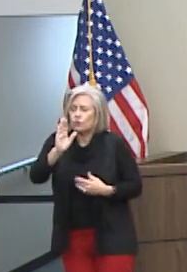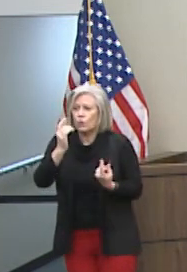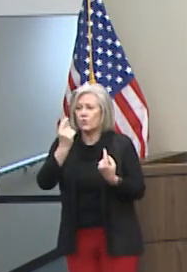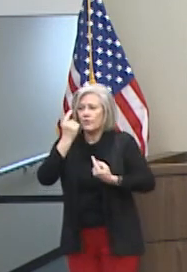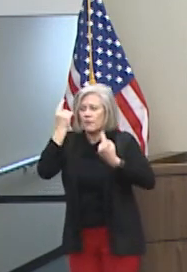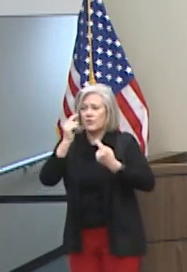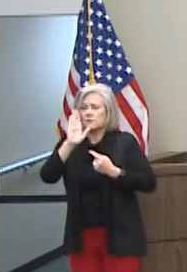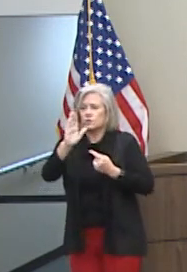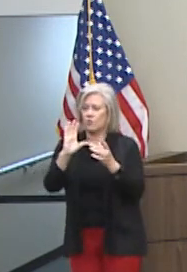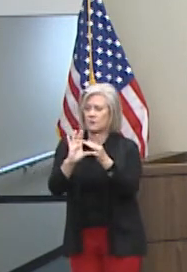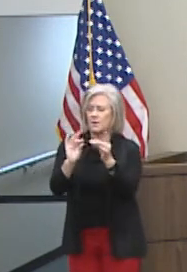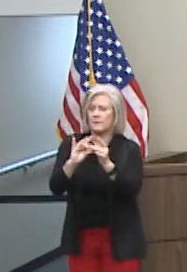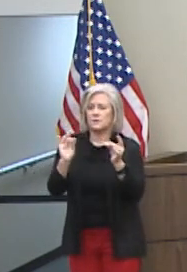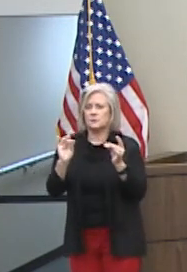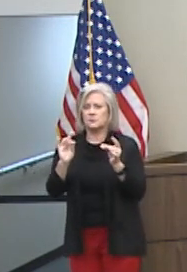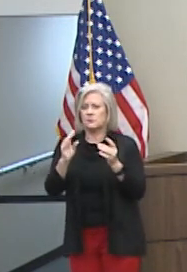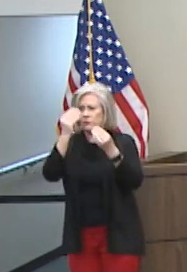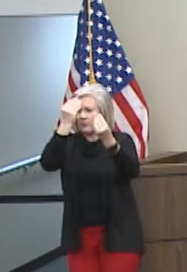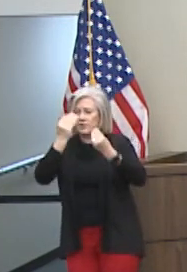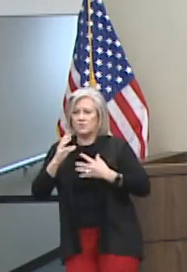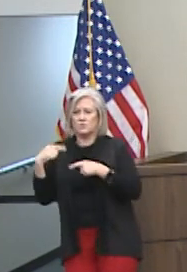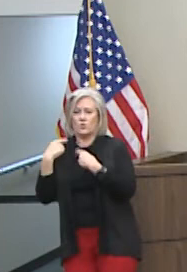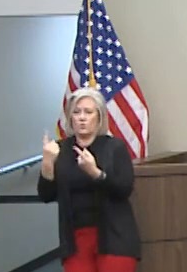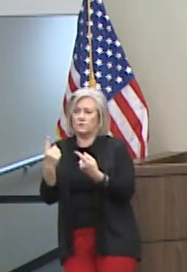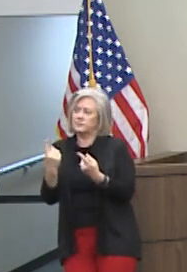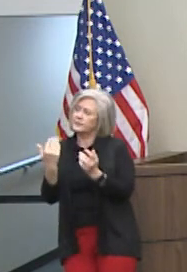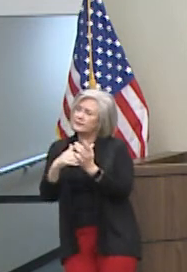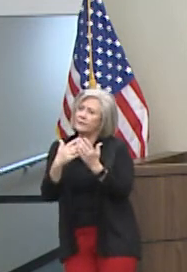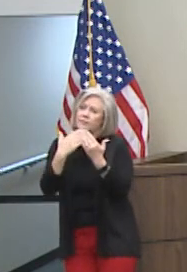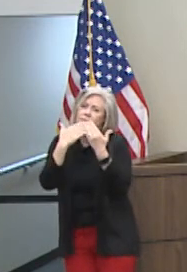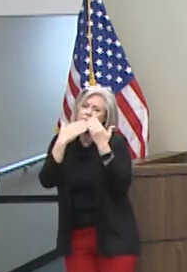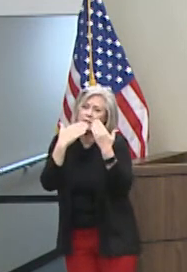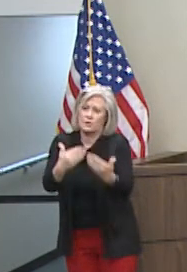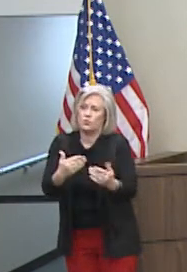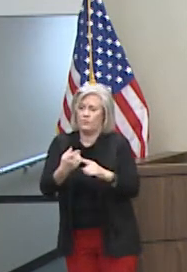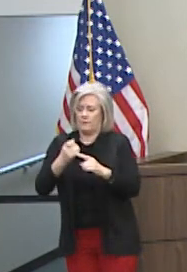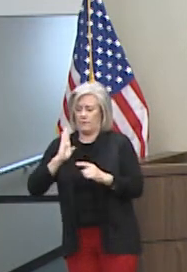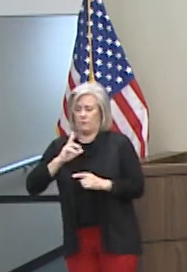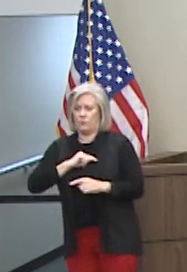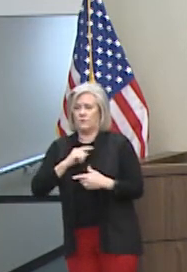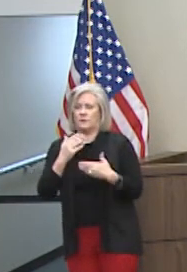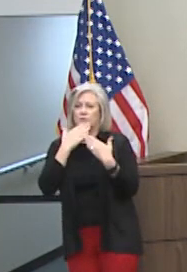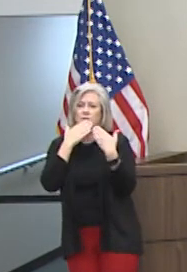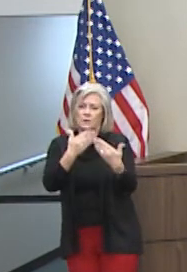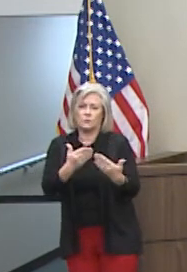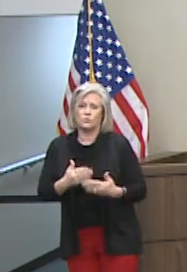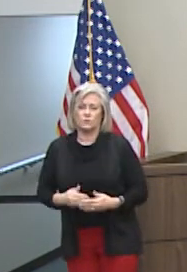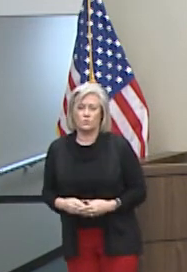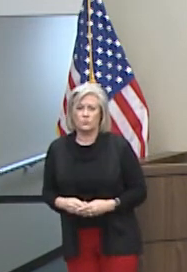over the past several days. So once again, thank you on behalf of the board for that support.